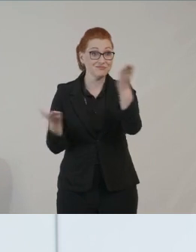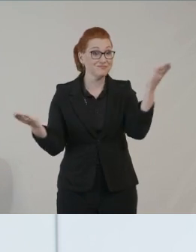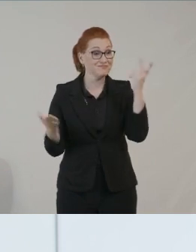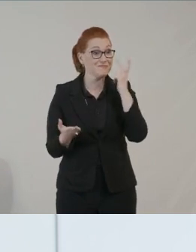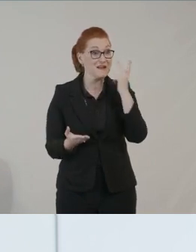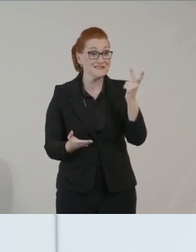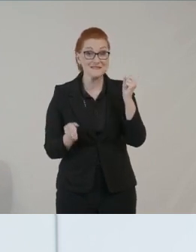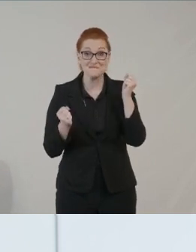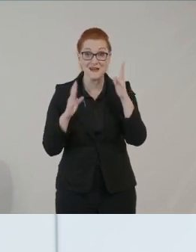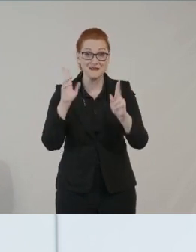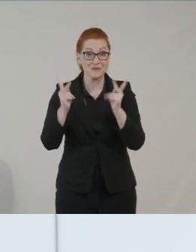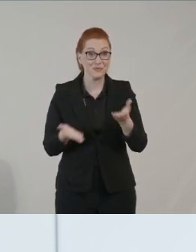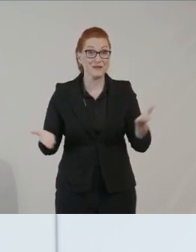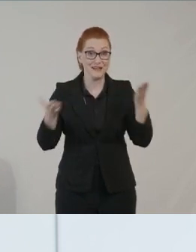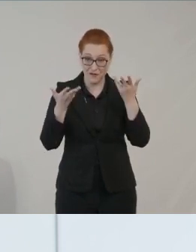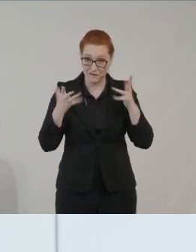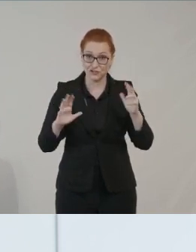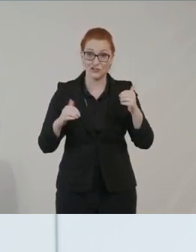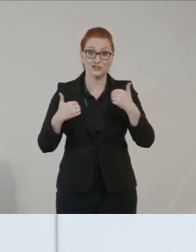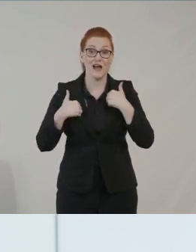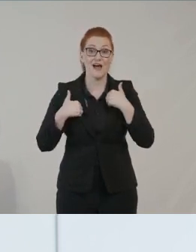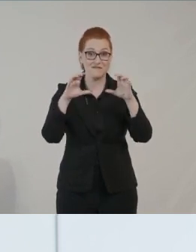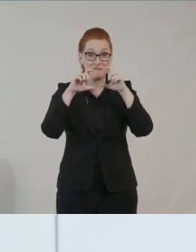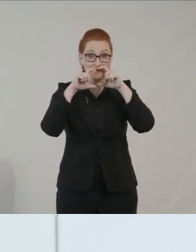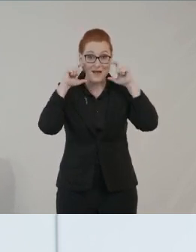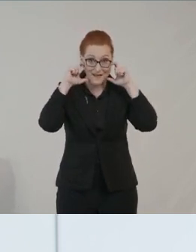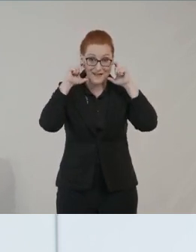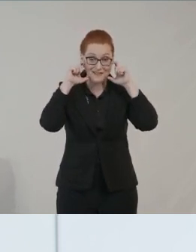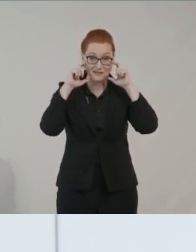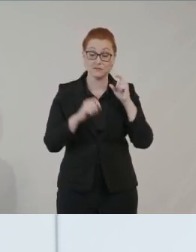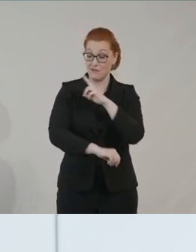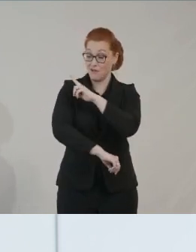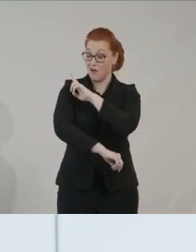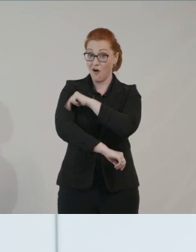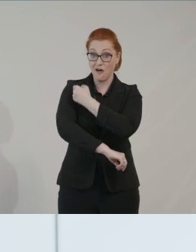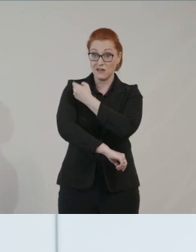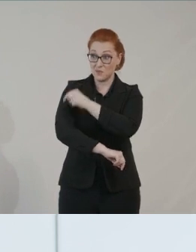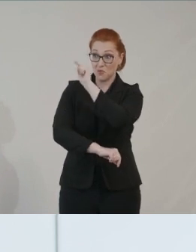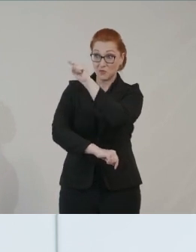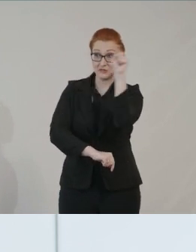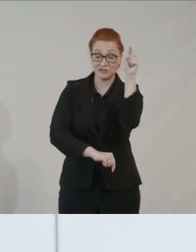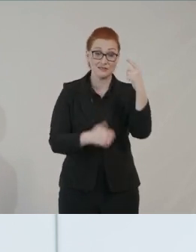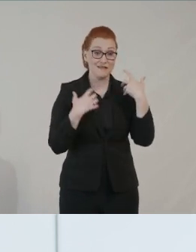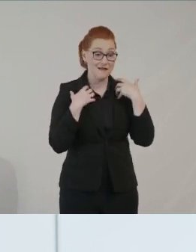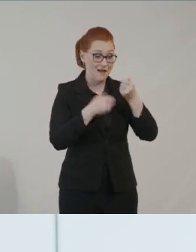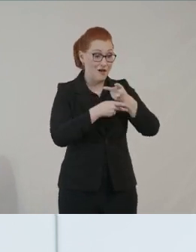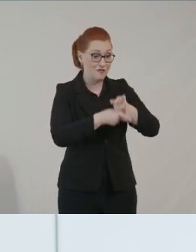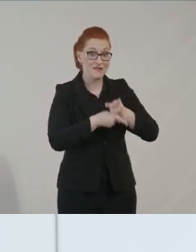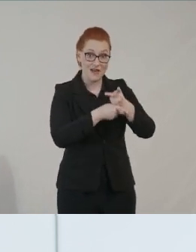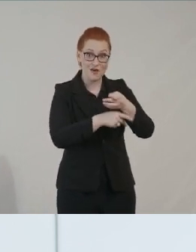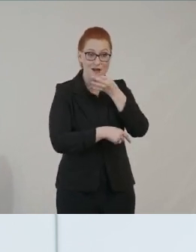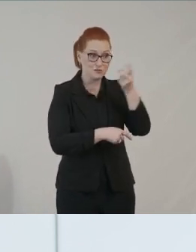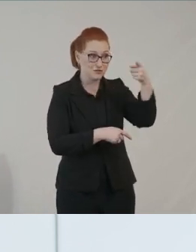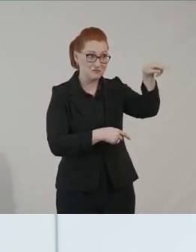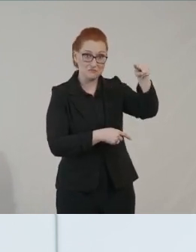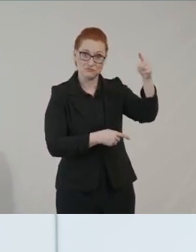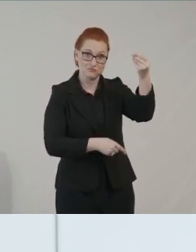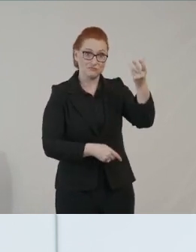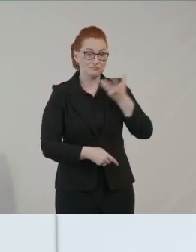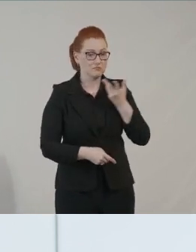personal protective equipment. Our hospitals and healthcare experts have told us they've acquired adequate